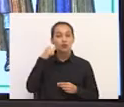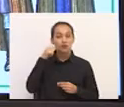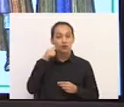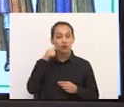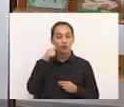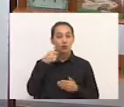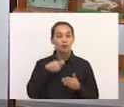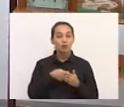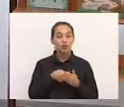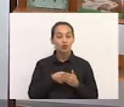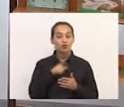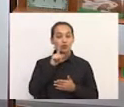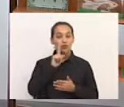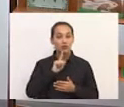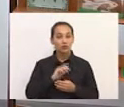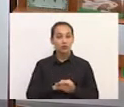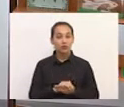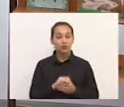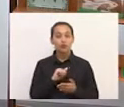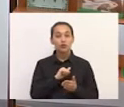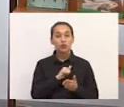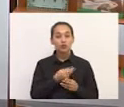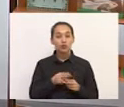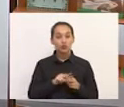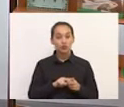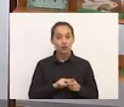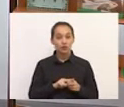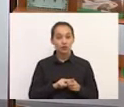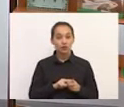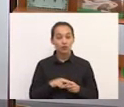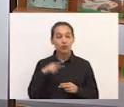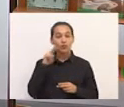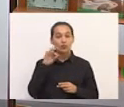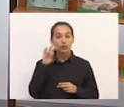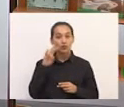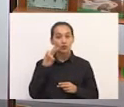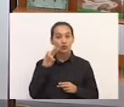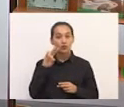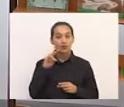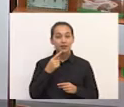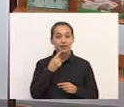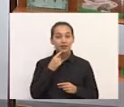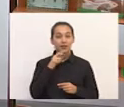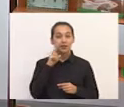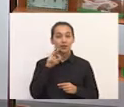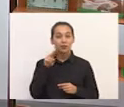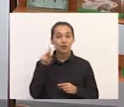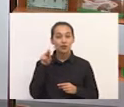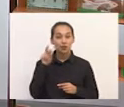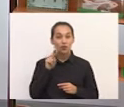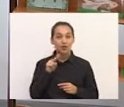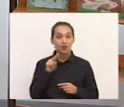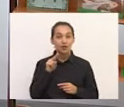qulayroqdir. Shu sababli dostonlarning tilida asosan qipchoq lahjasi ustunlik